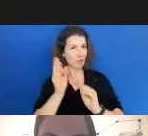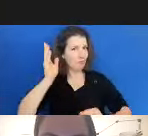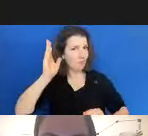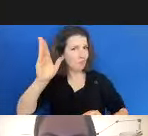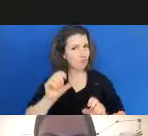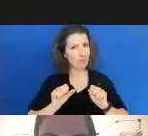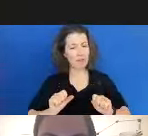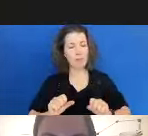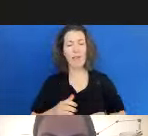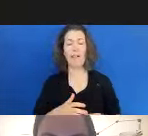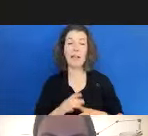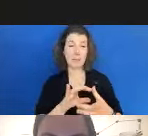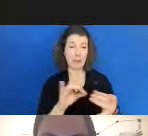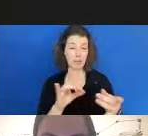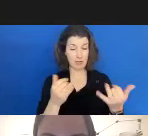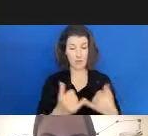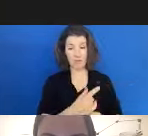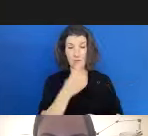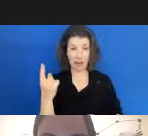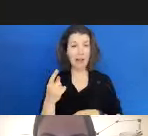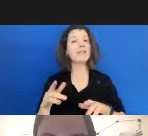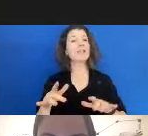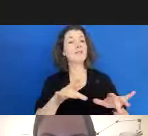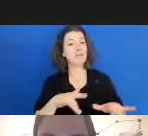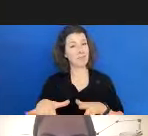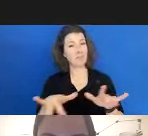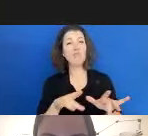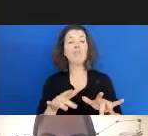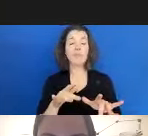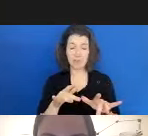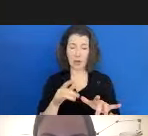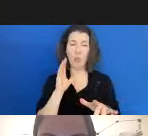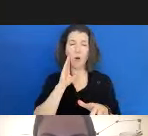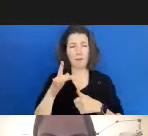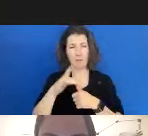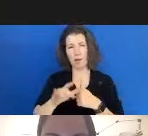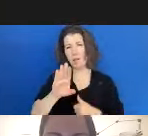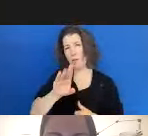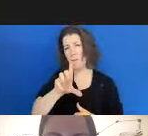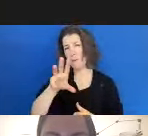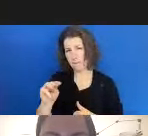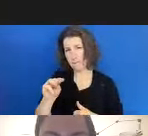today's program is being recorded. If you're interested in the recording, it'll be made available on the Blum Center website at the